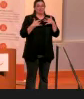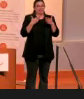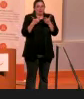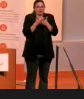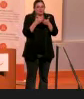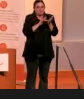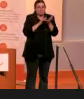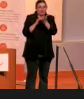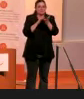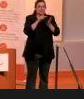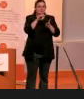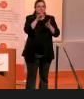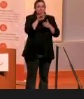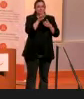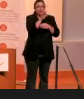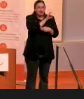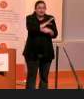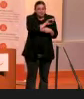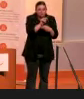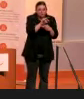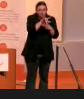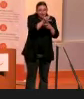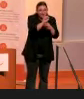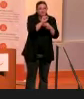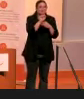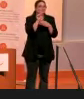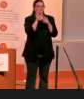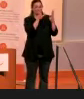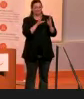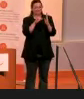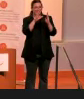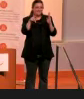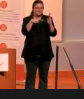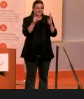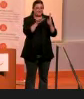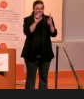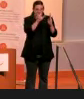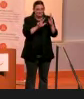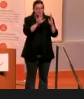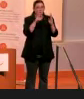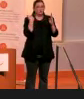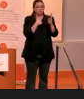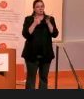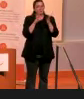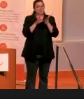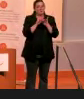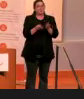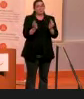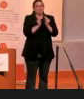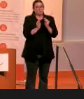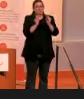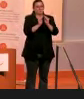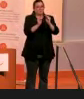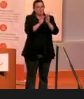trials that are being looked at that will make a huge difference in the management of lupus over the next few